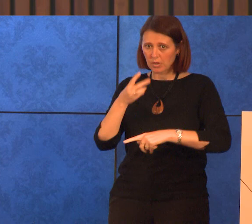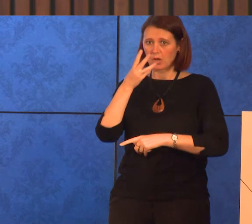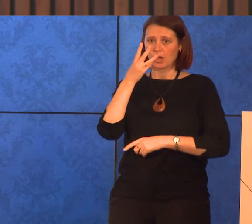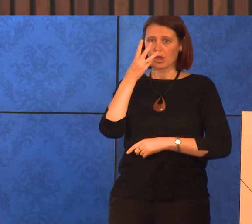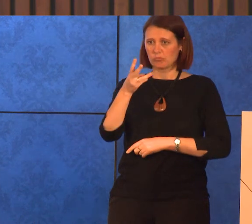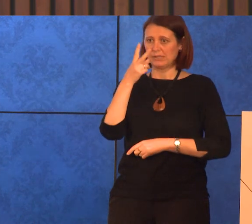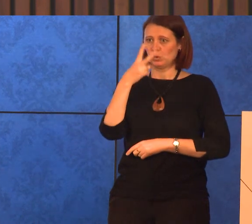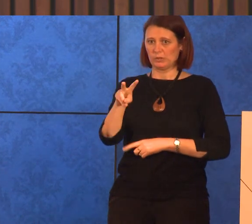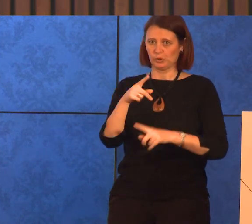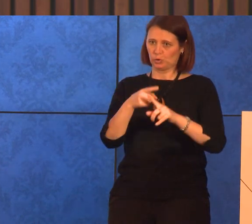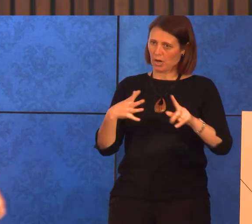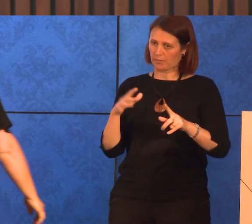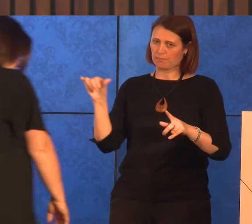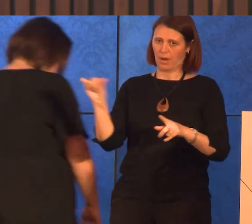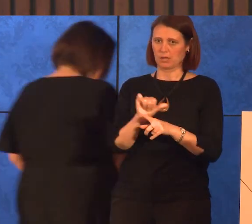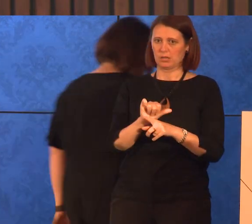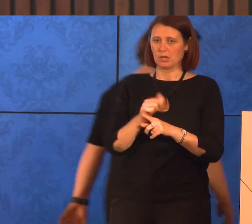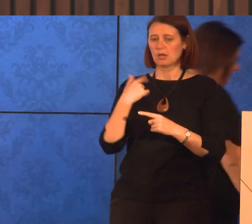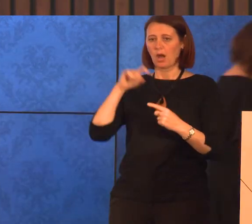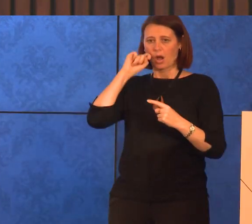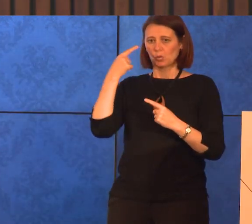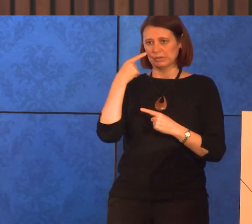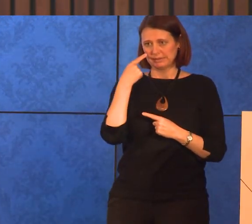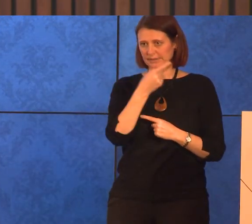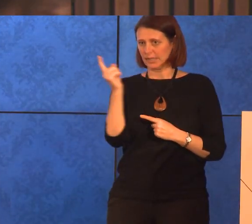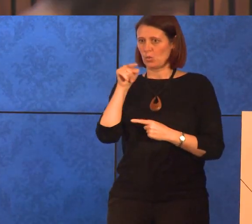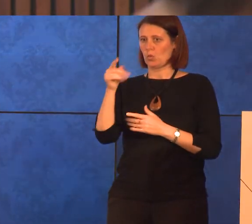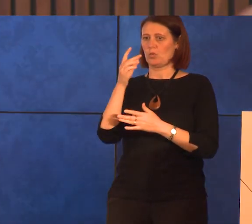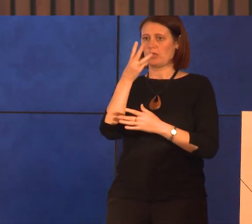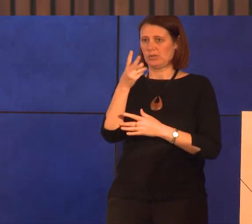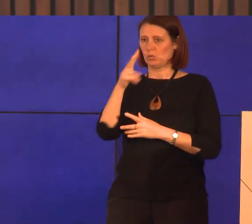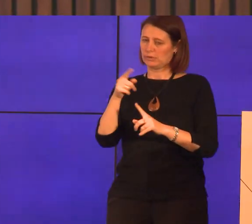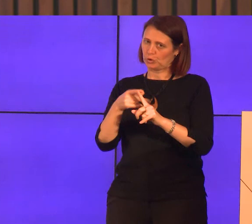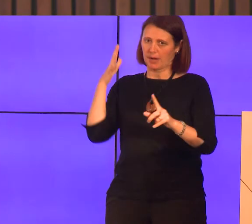3:20. So I shall see you all then.